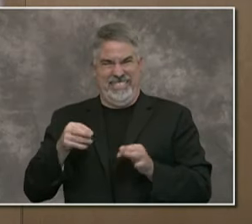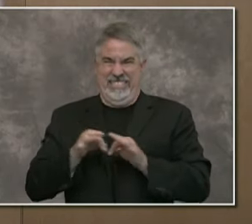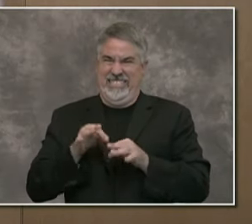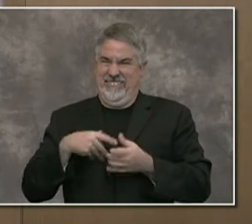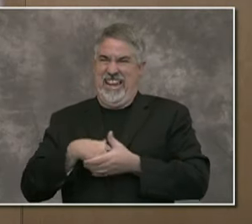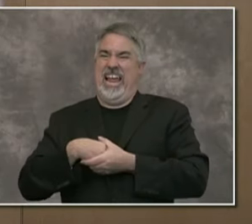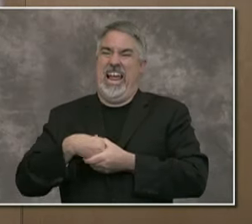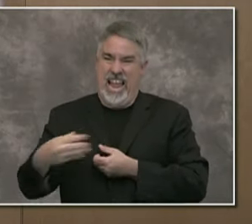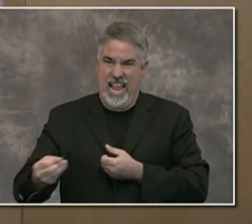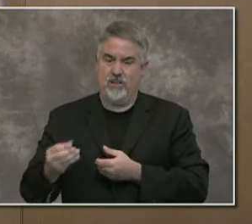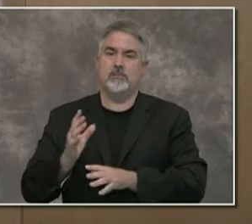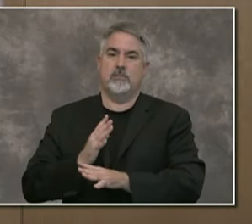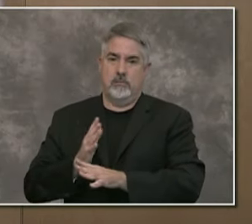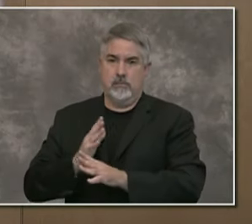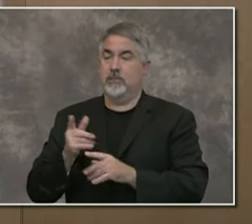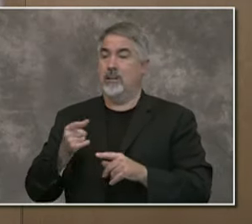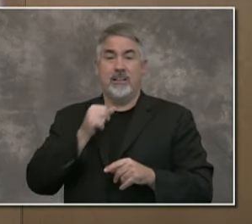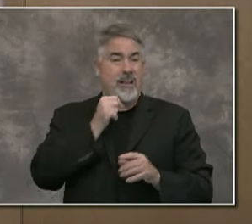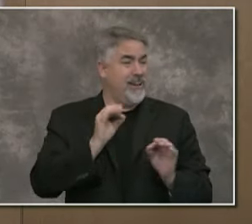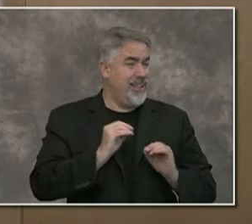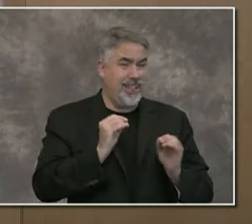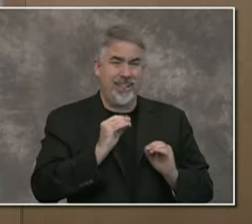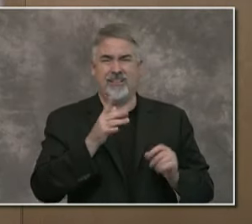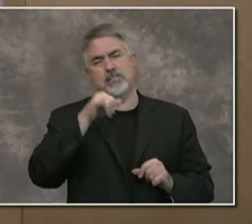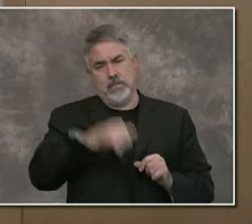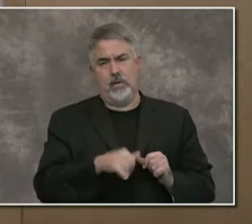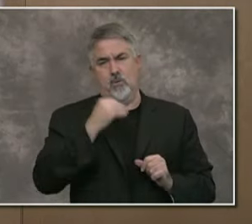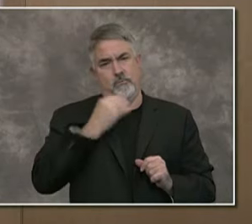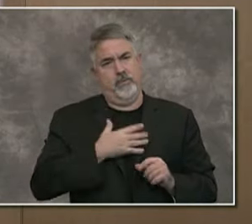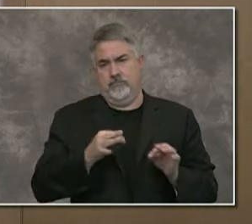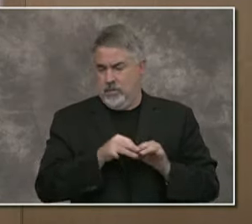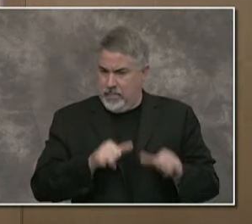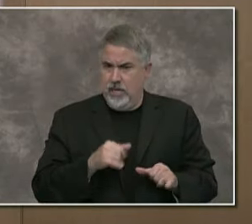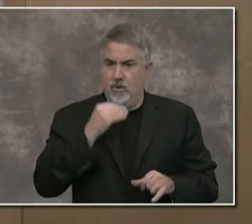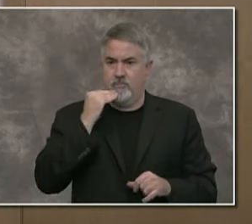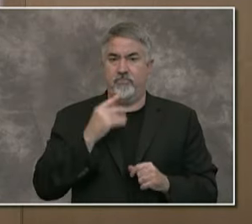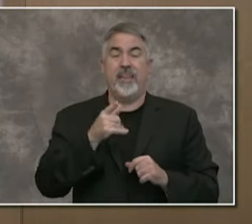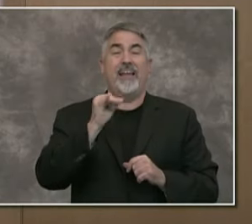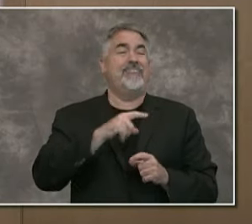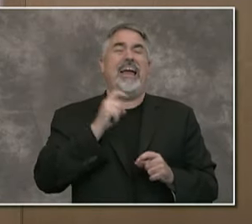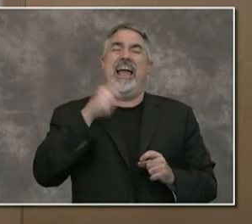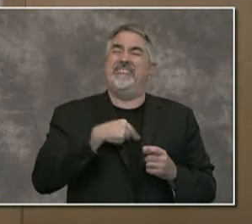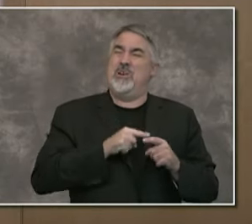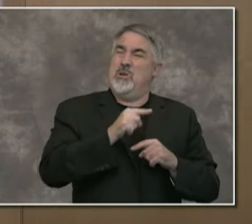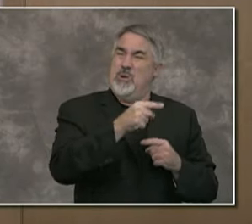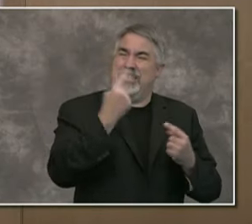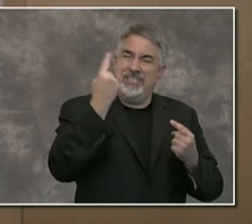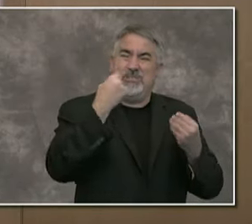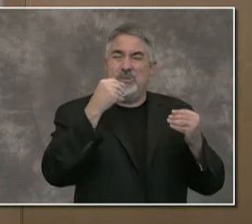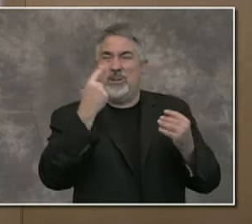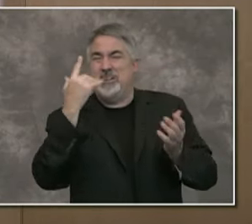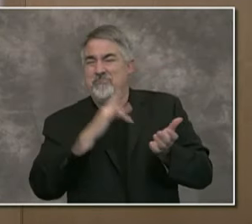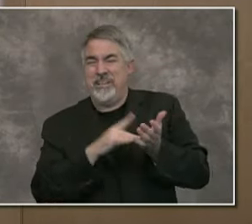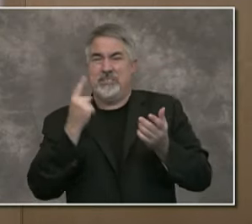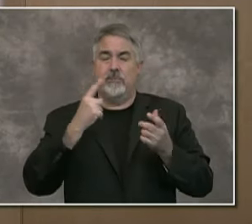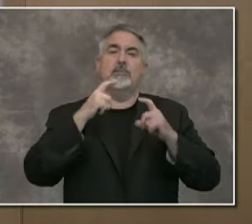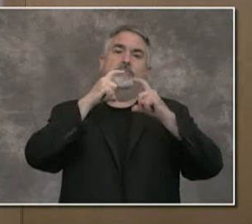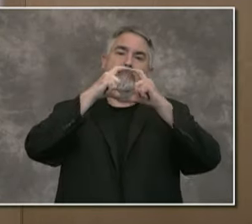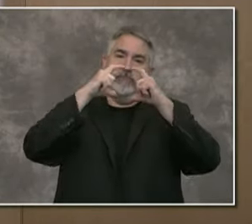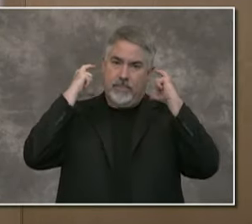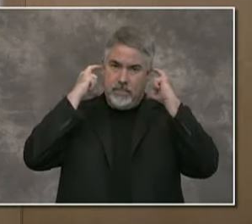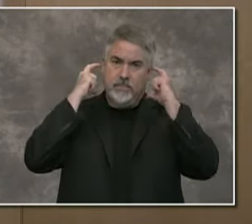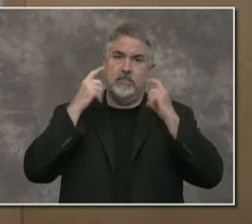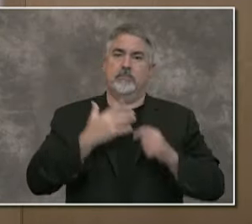your place, we want you to cover your face. And regarding the next segment of my report, I'd like to share with you